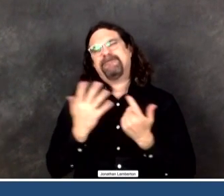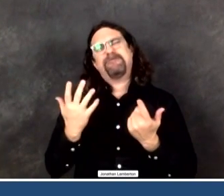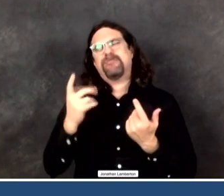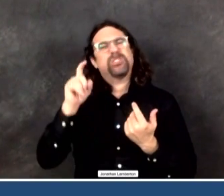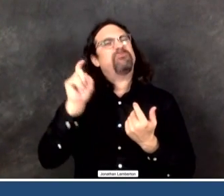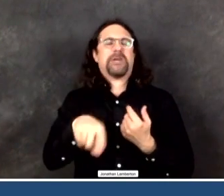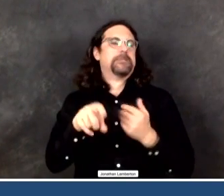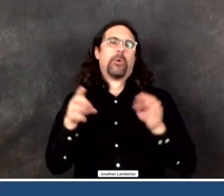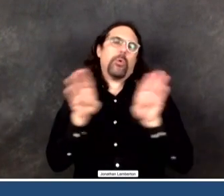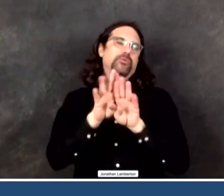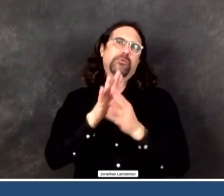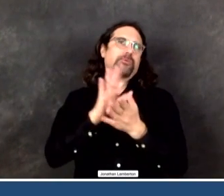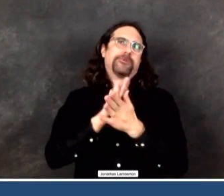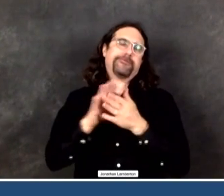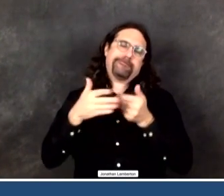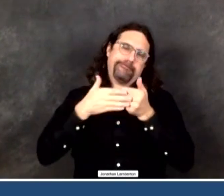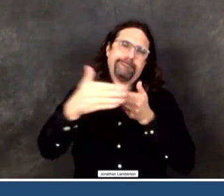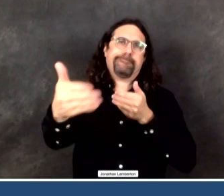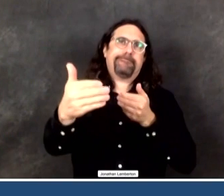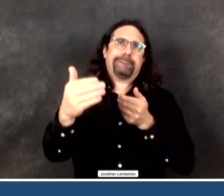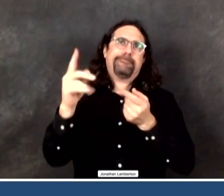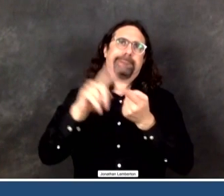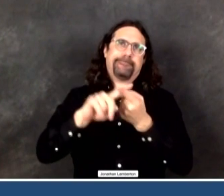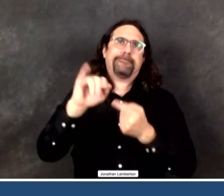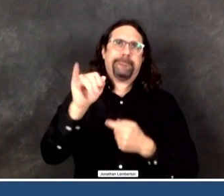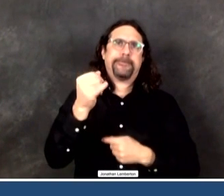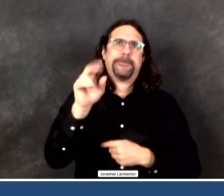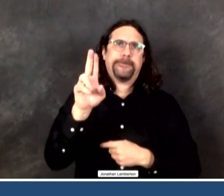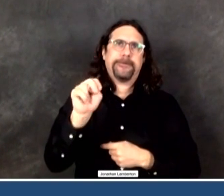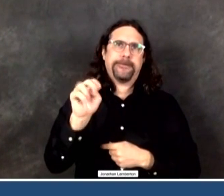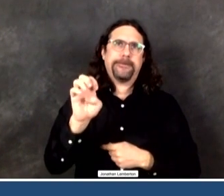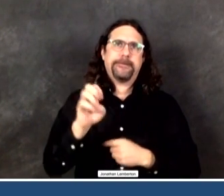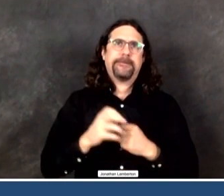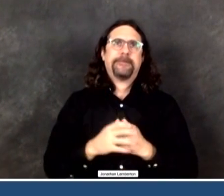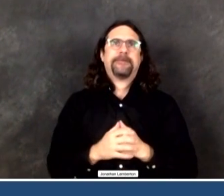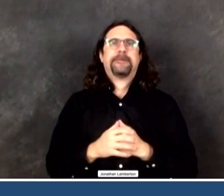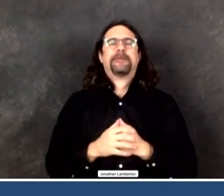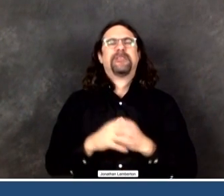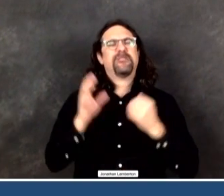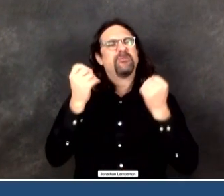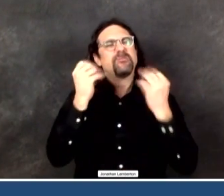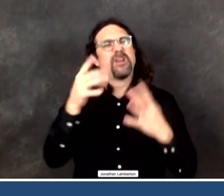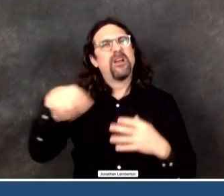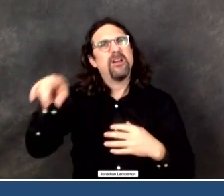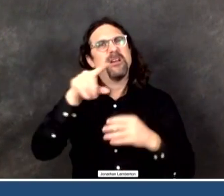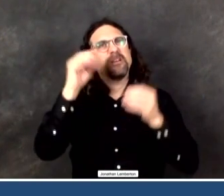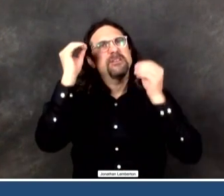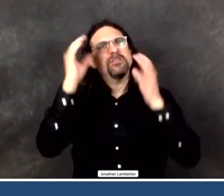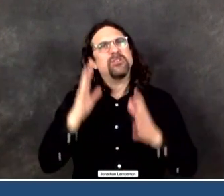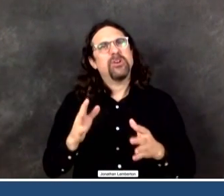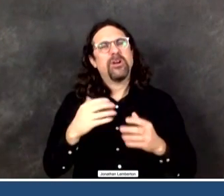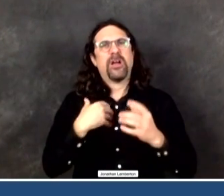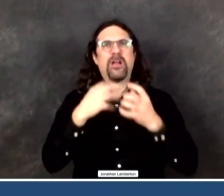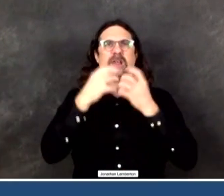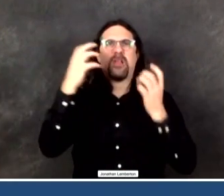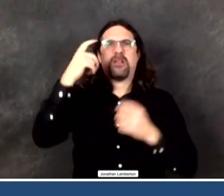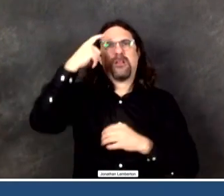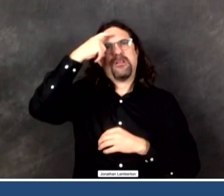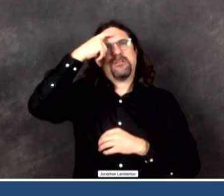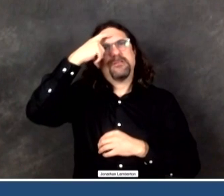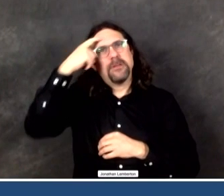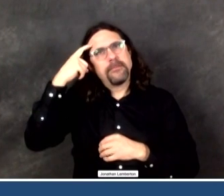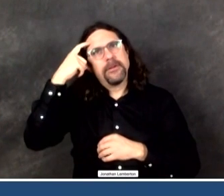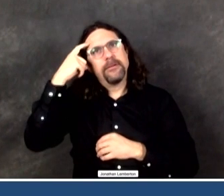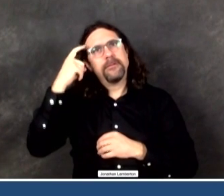We all know, again, kids are resilient, and sometimes they don't show it, but look at what they've had to witness. Look at what they've had to experience, and think about those kids